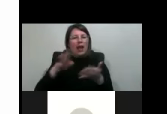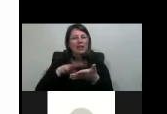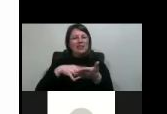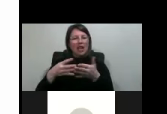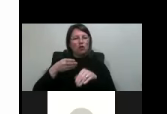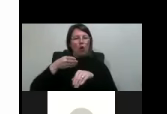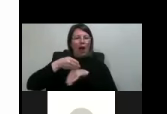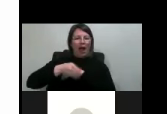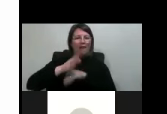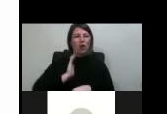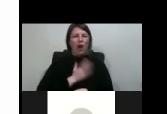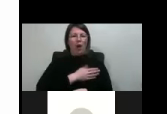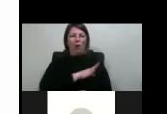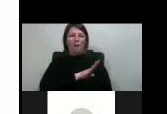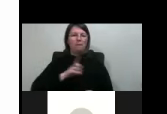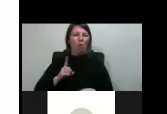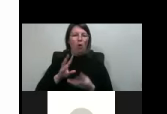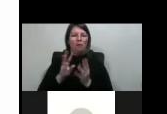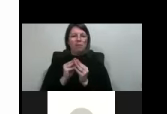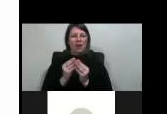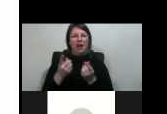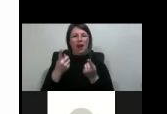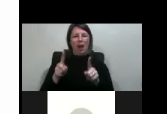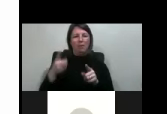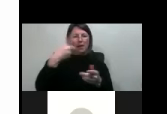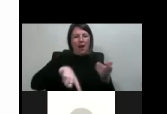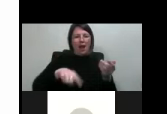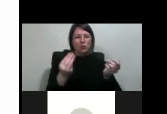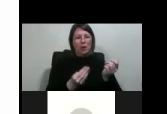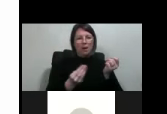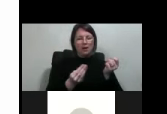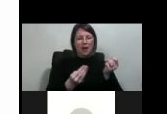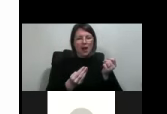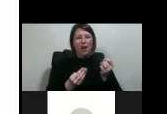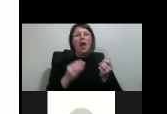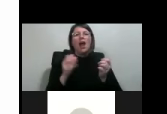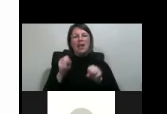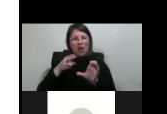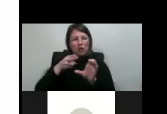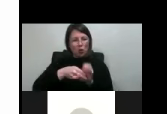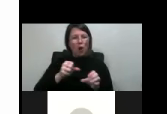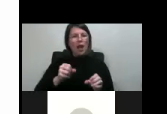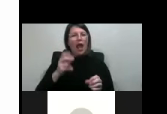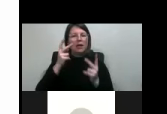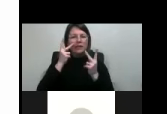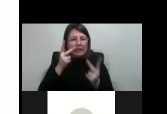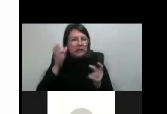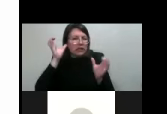after our board meeting on Monday. And again, you can join and see the board meeting